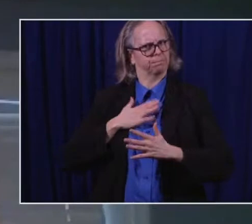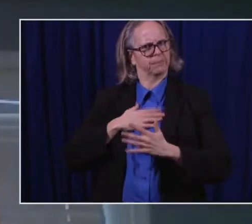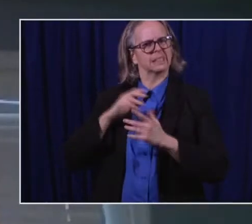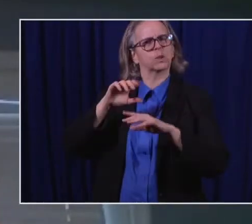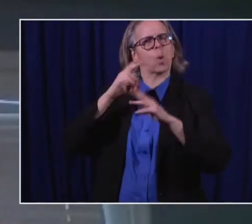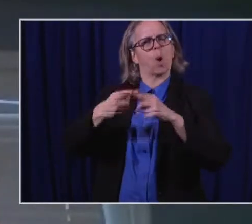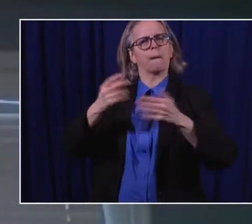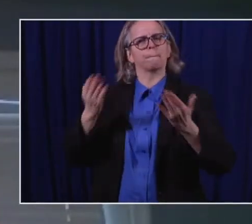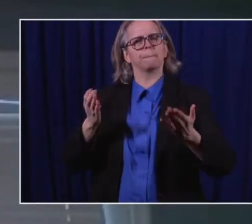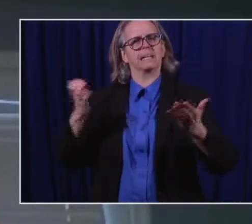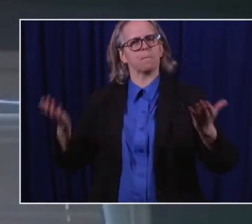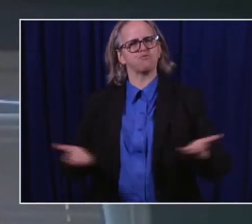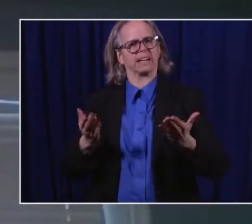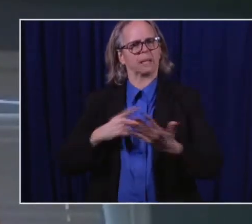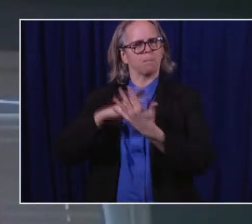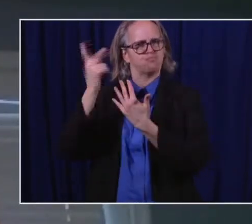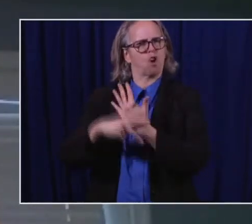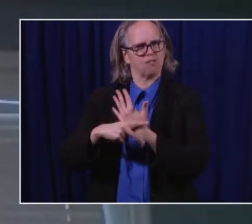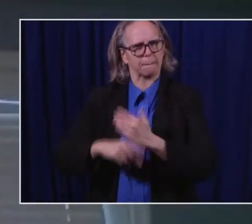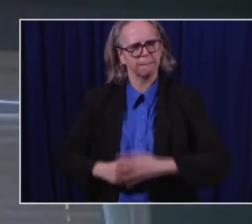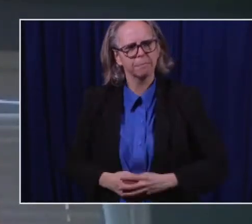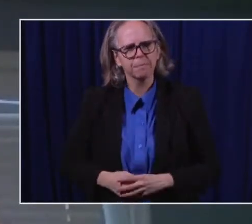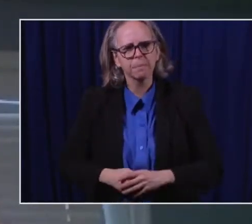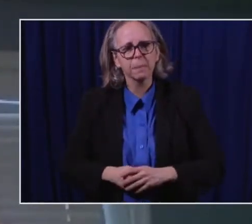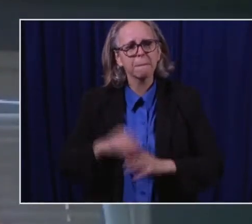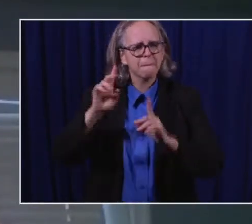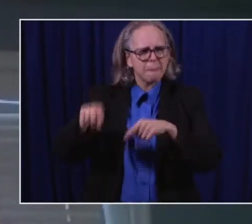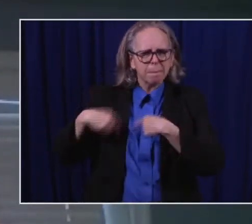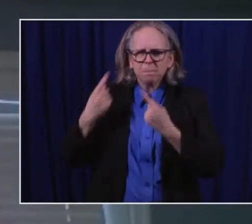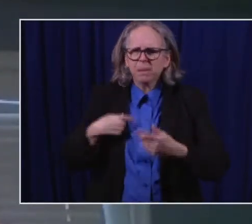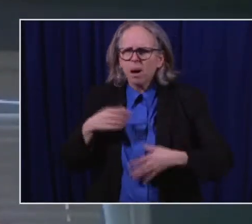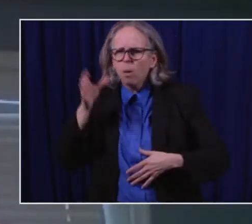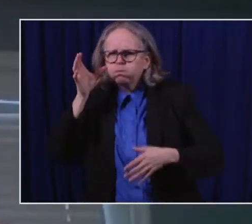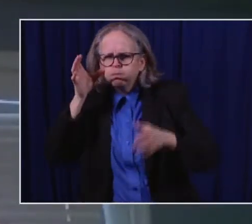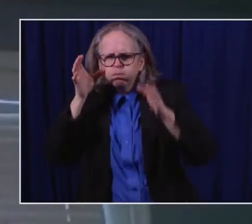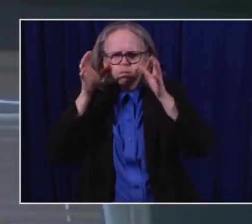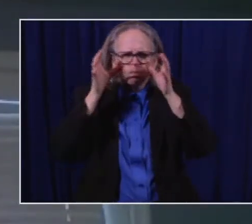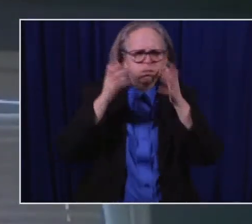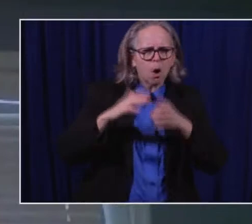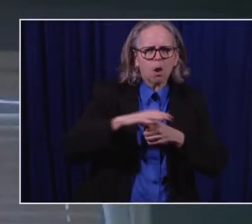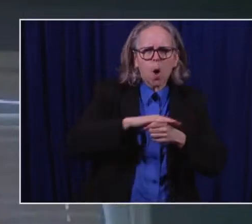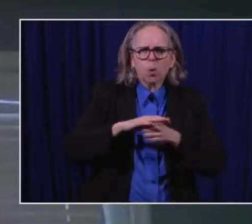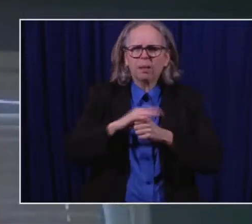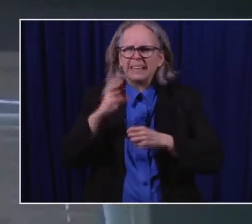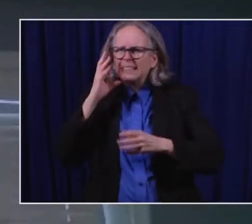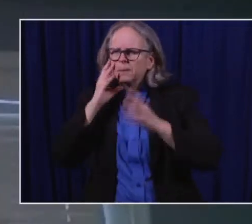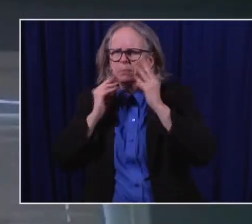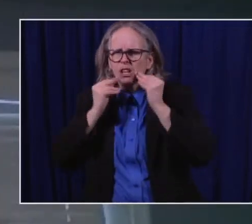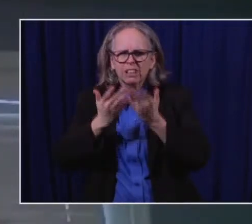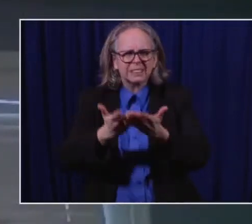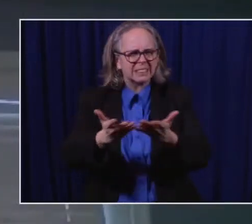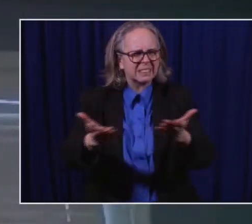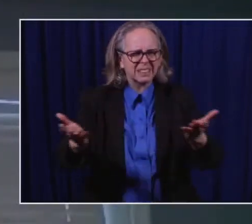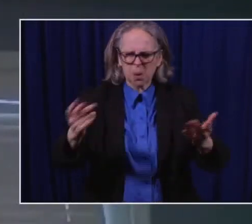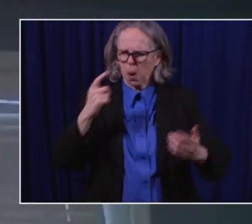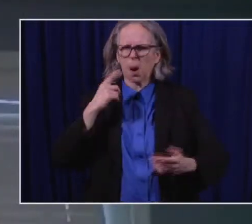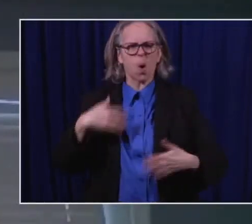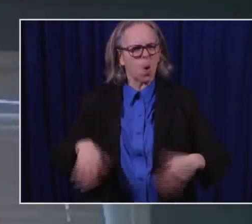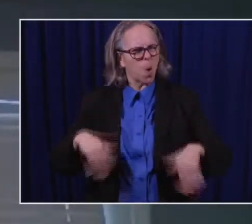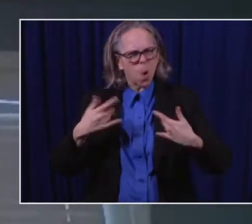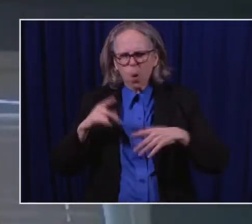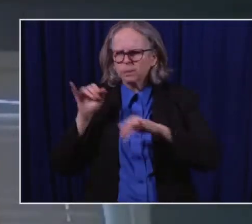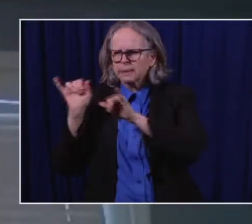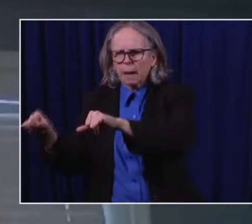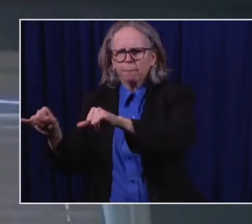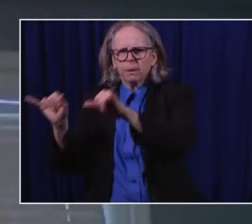to local experiences. And in communities across the state, youth are presenting with more acute mental health symptoms during the pandemic